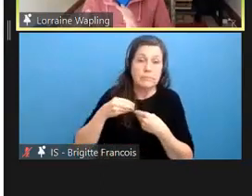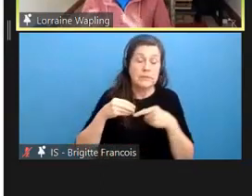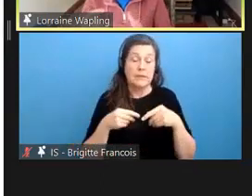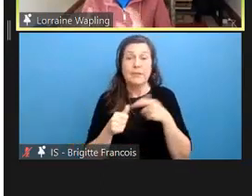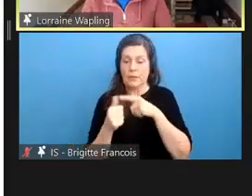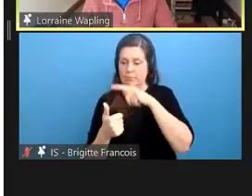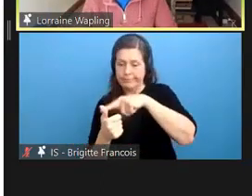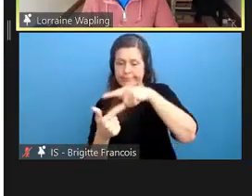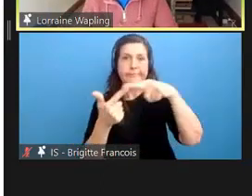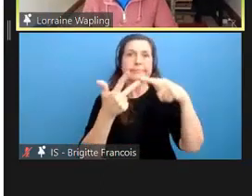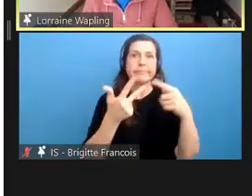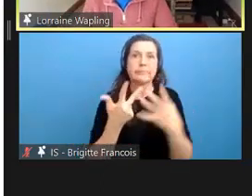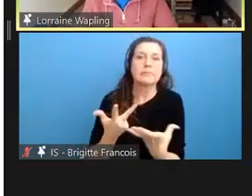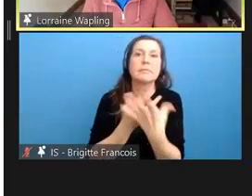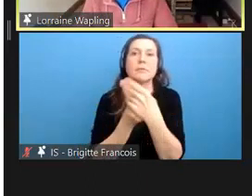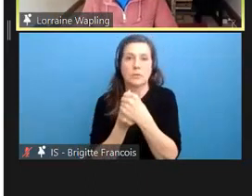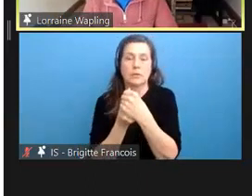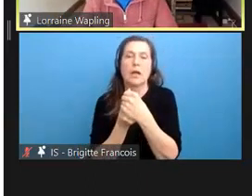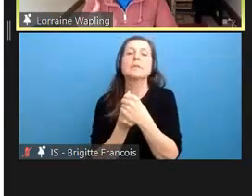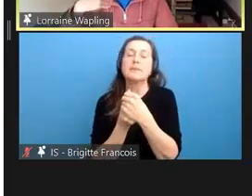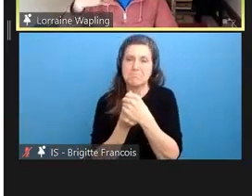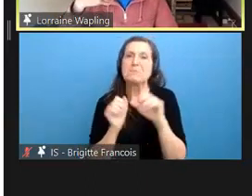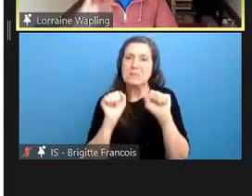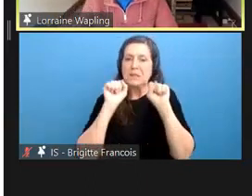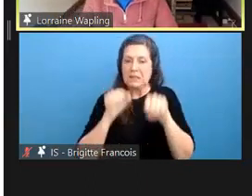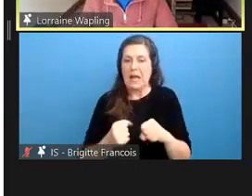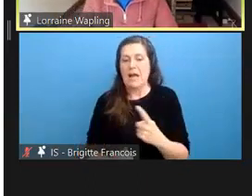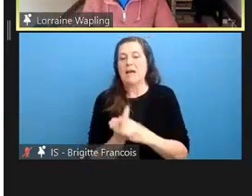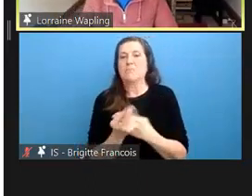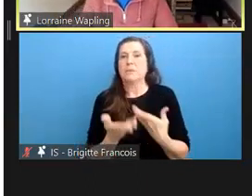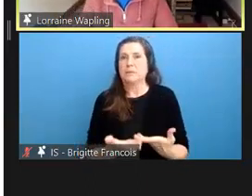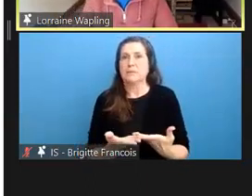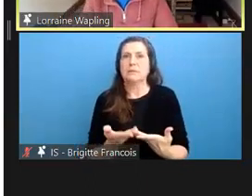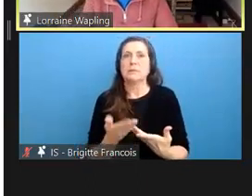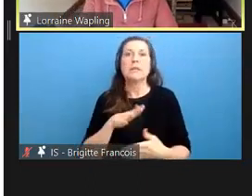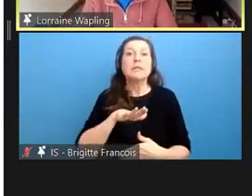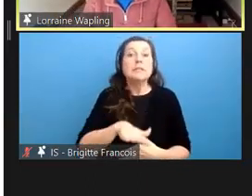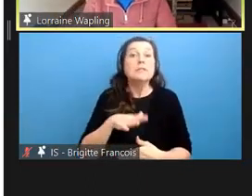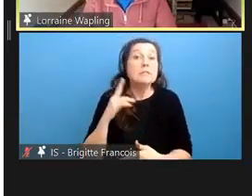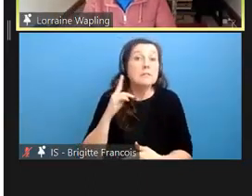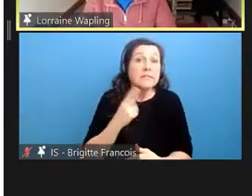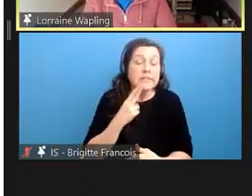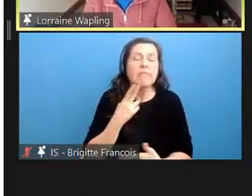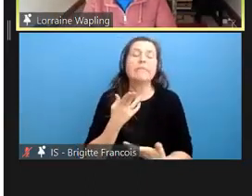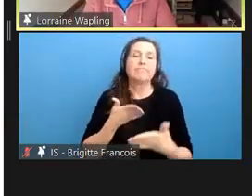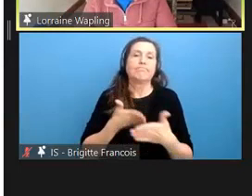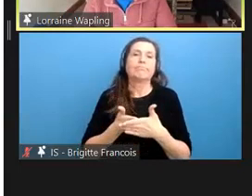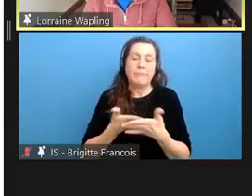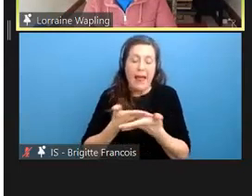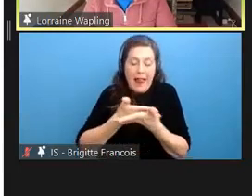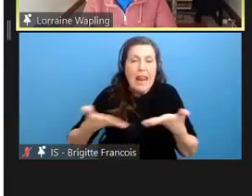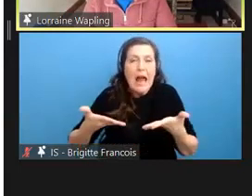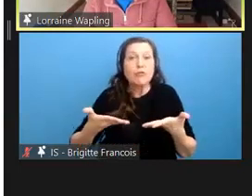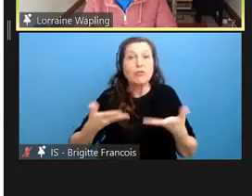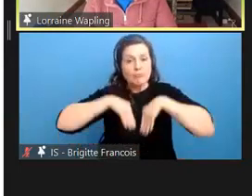to create a significant potential for a language deficit amongst deaf babies